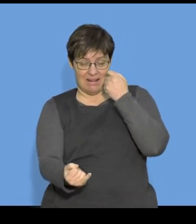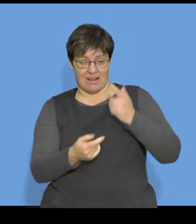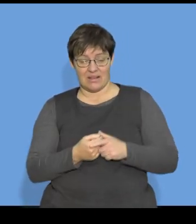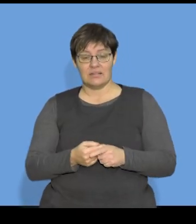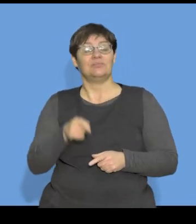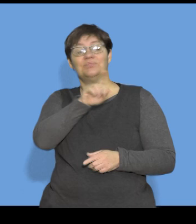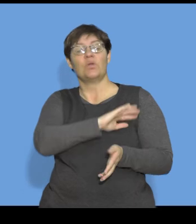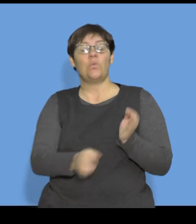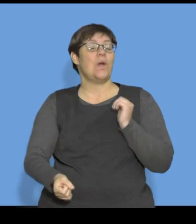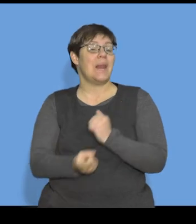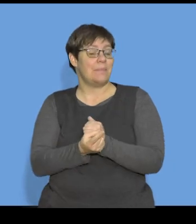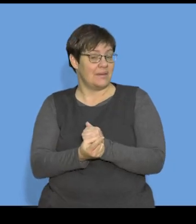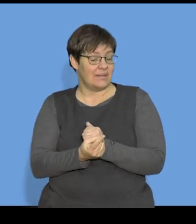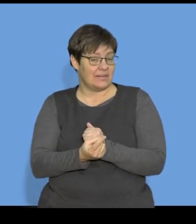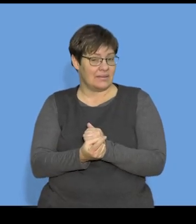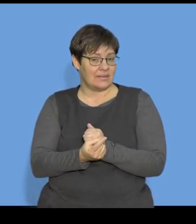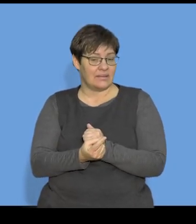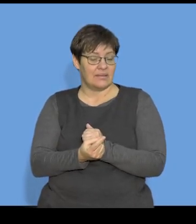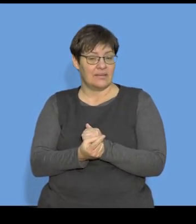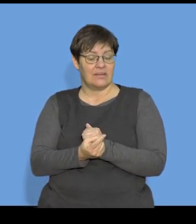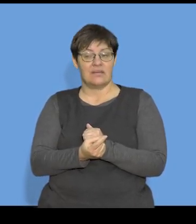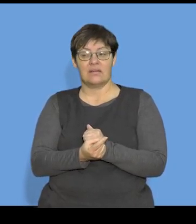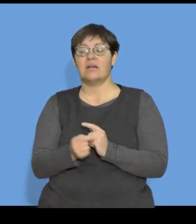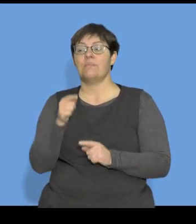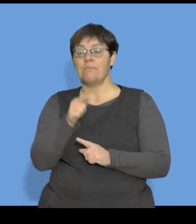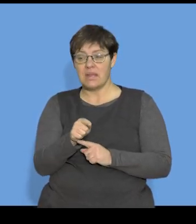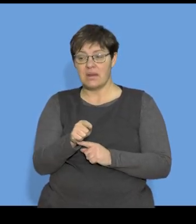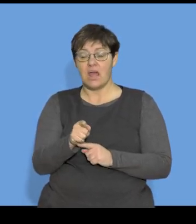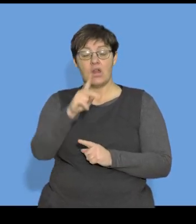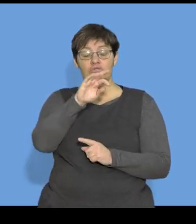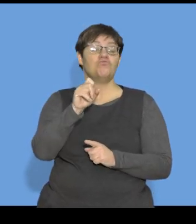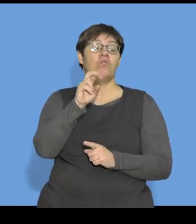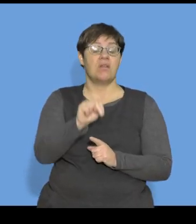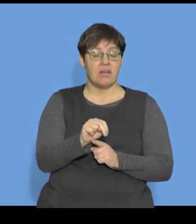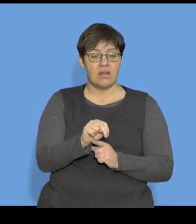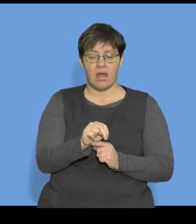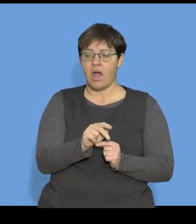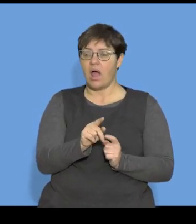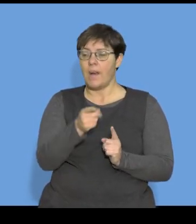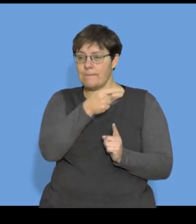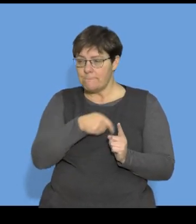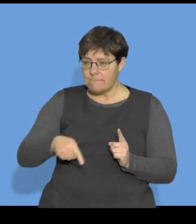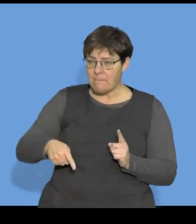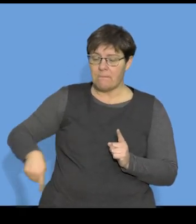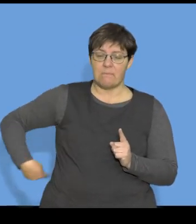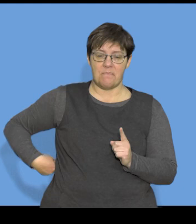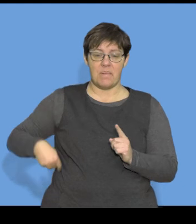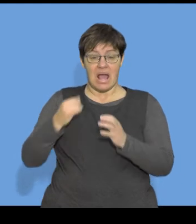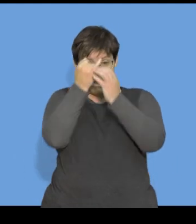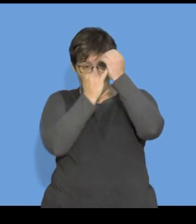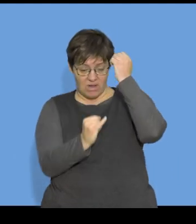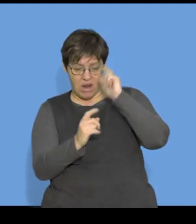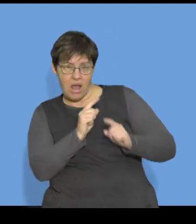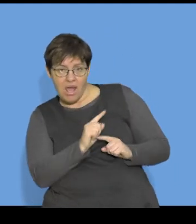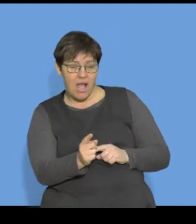Then what is going to happen when the sensory neuron transmits that